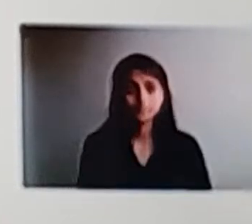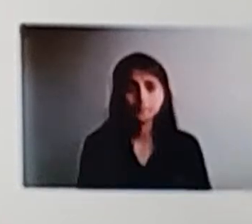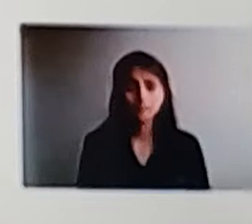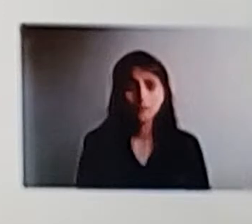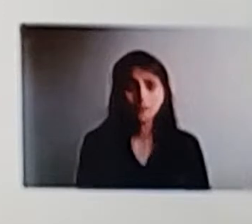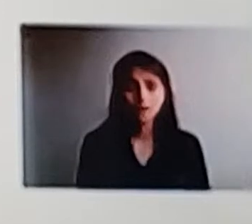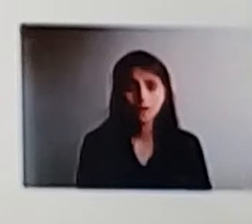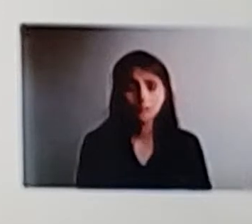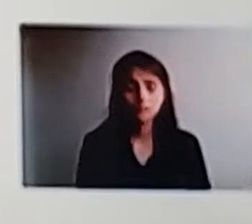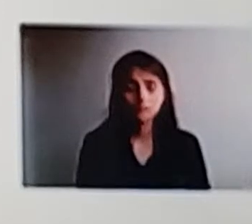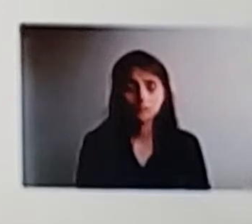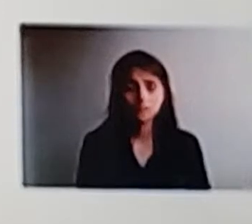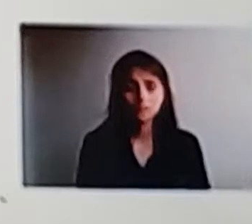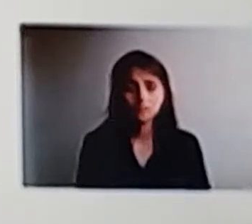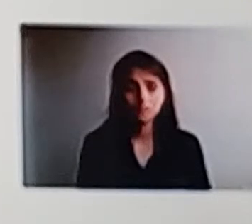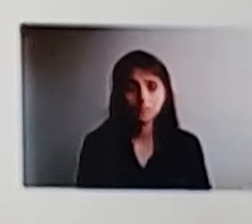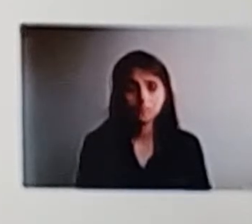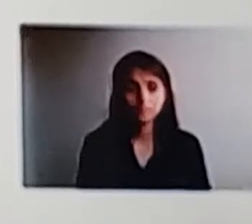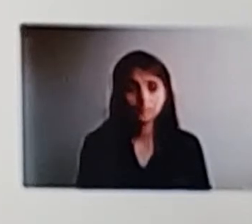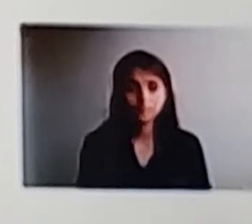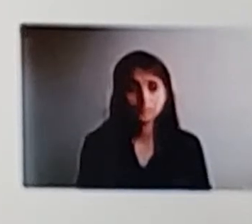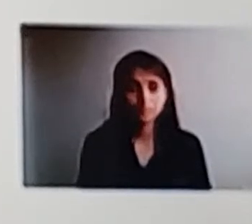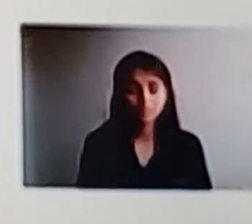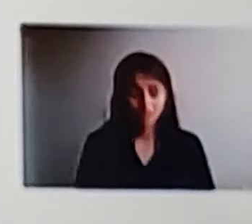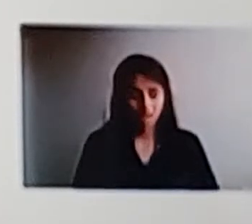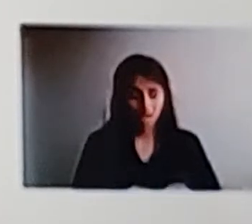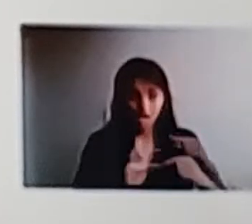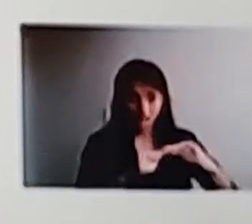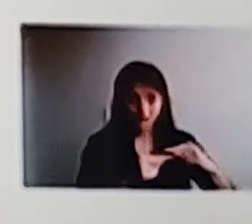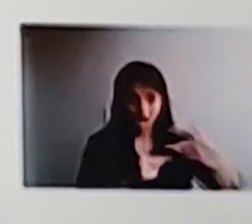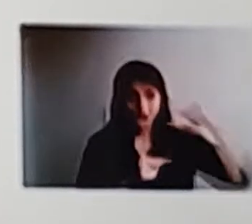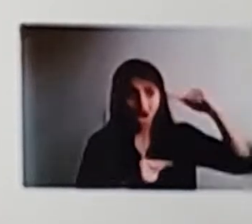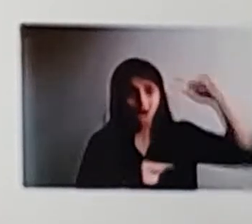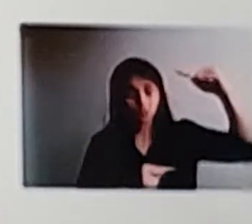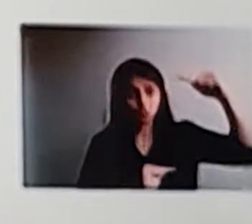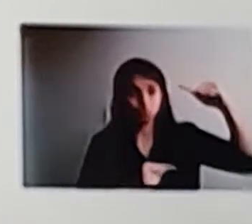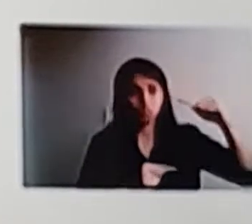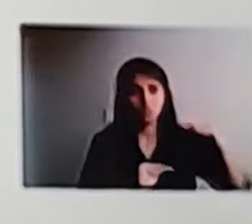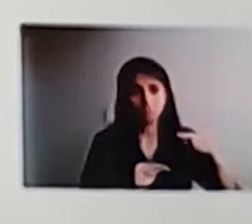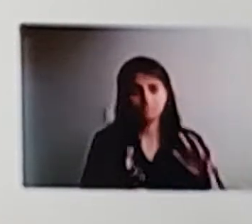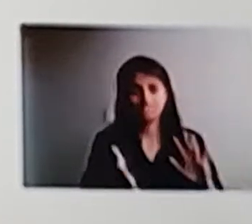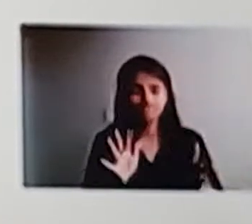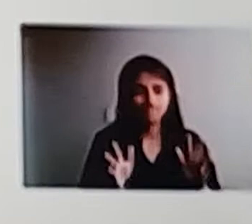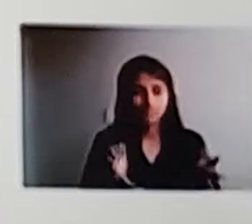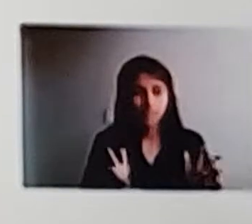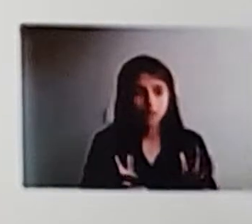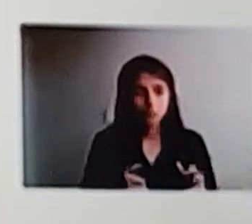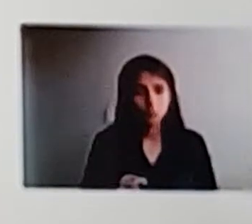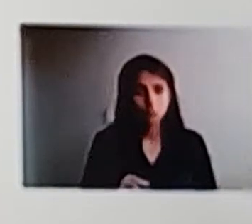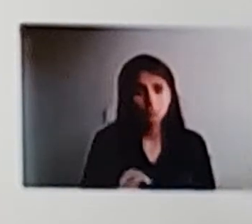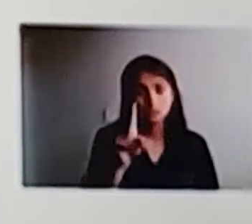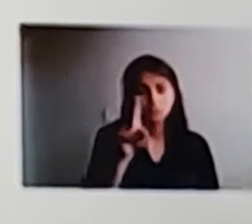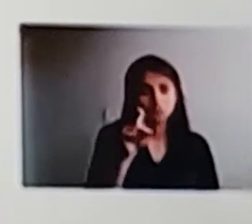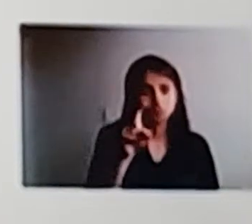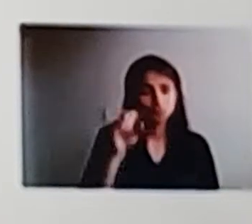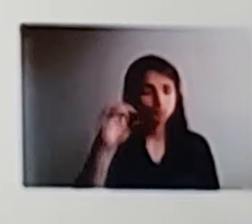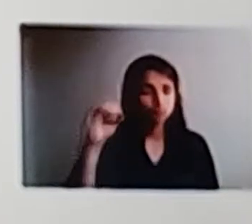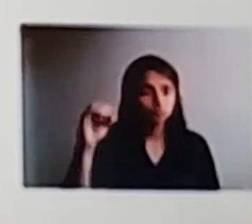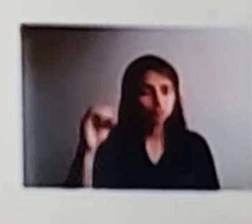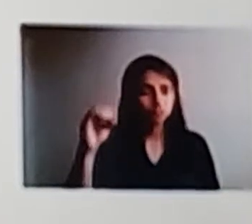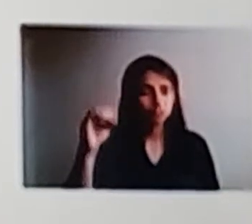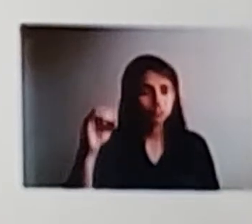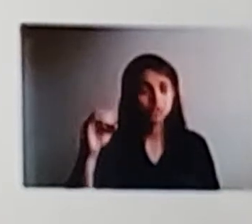needed 6 meter long ramp. Can you start the video, please?